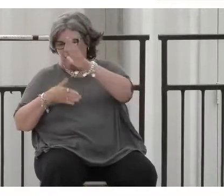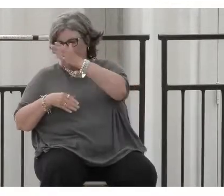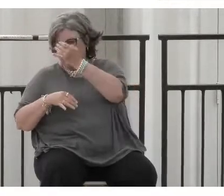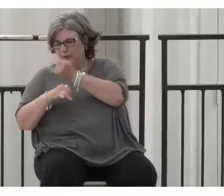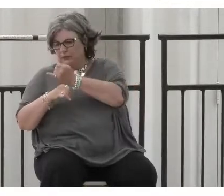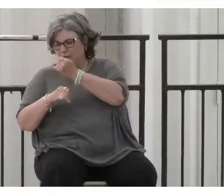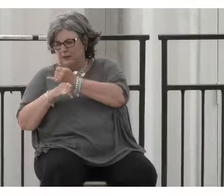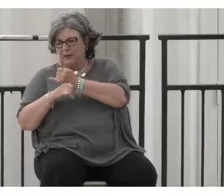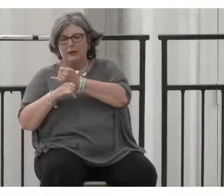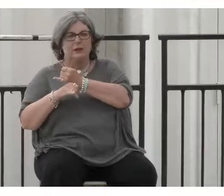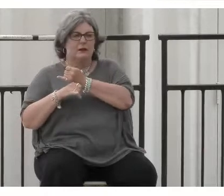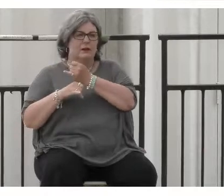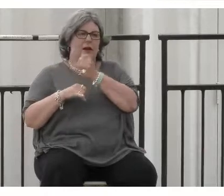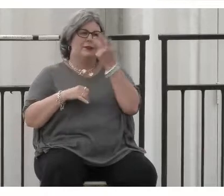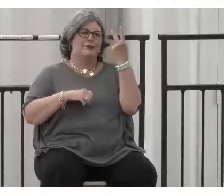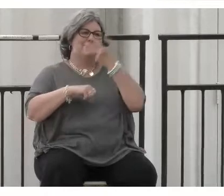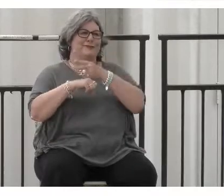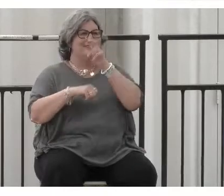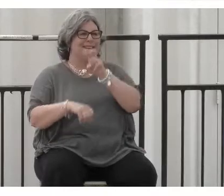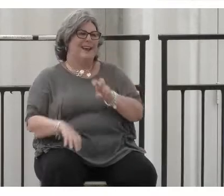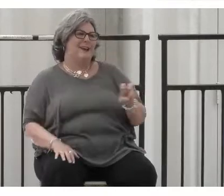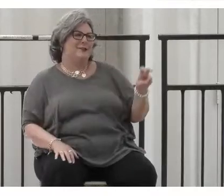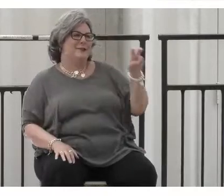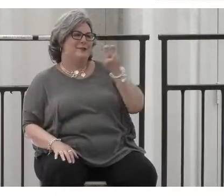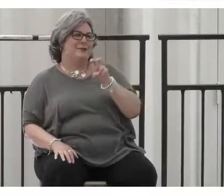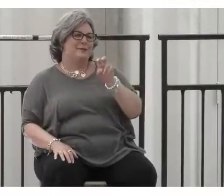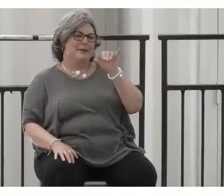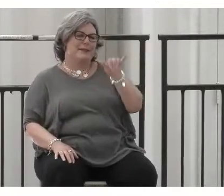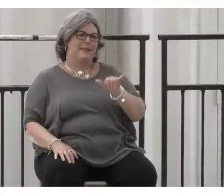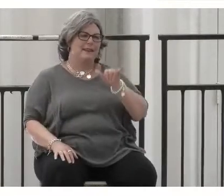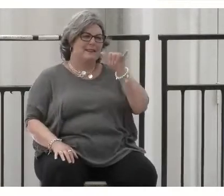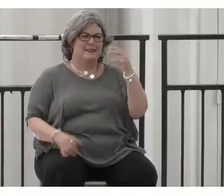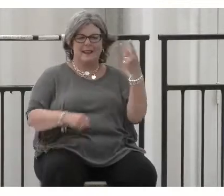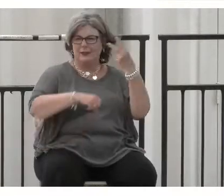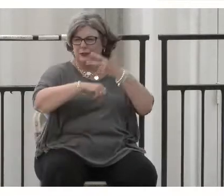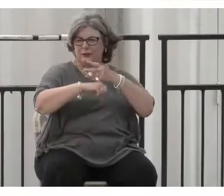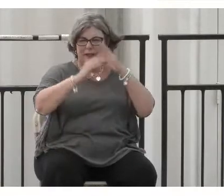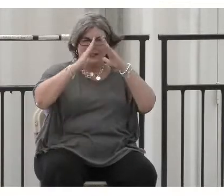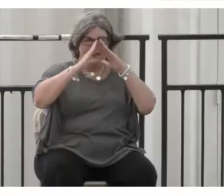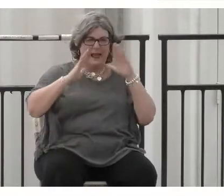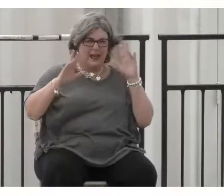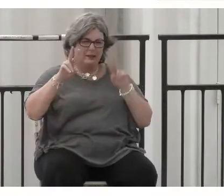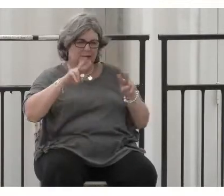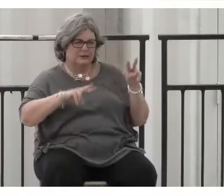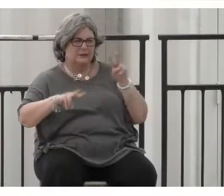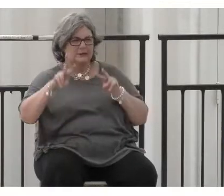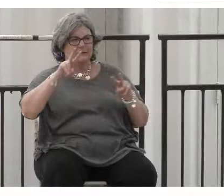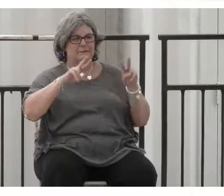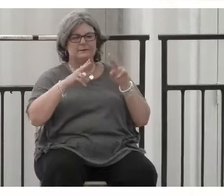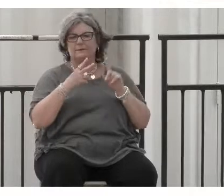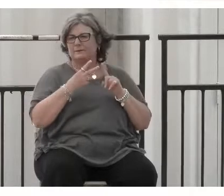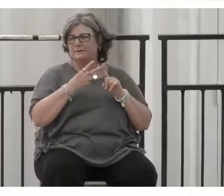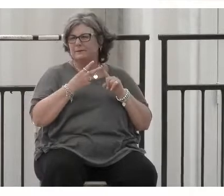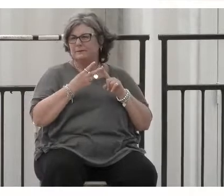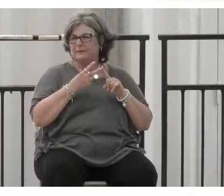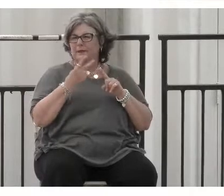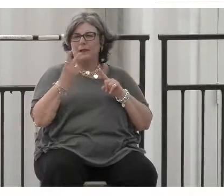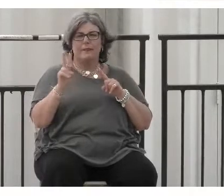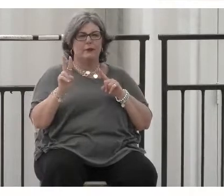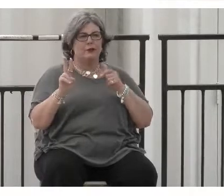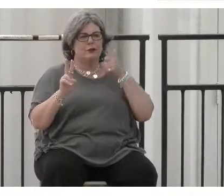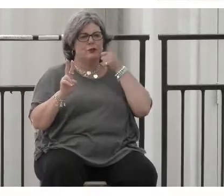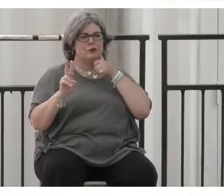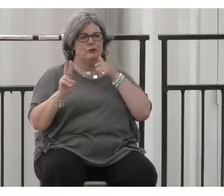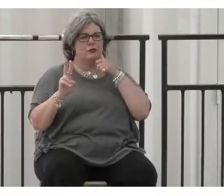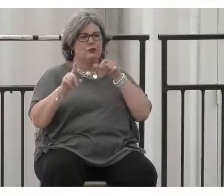So we took them on a 2-day trip where they spent 2 days in the house, These two girls were there,